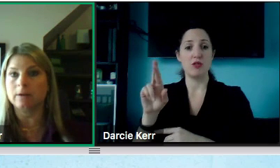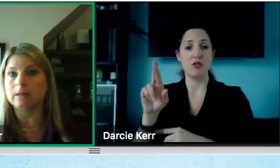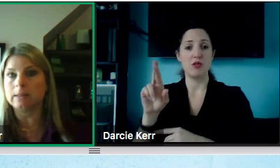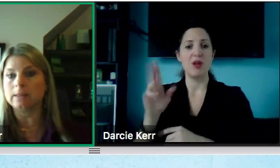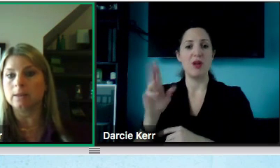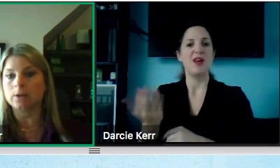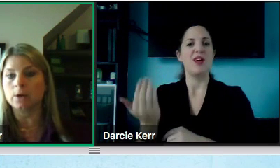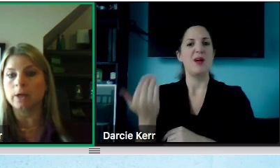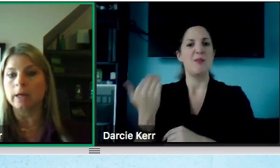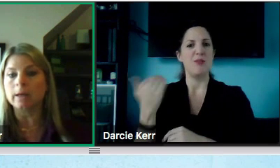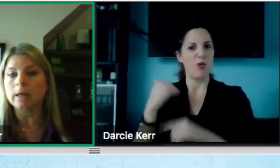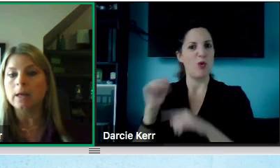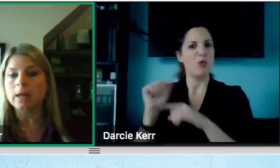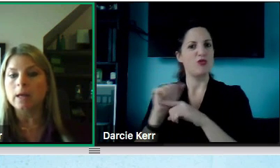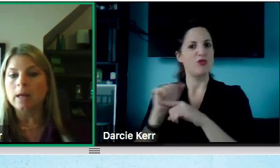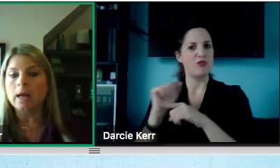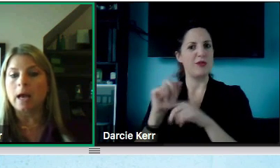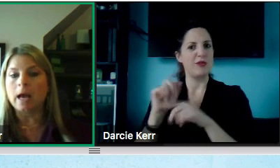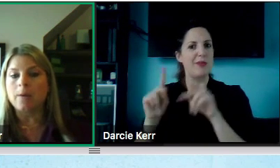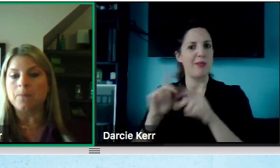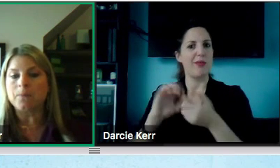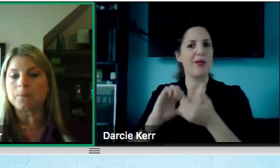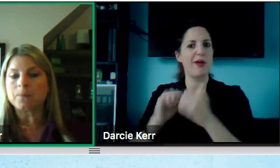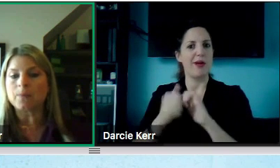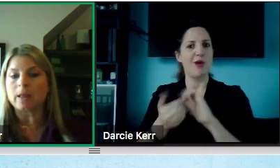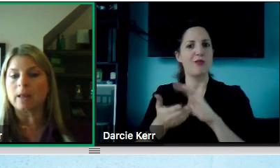that's definitely still occurring.